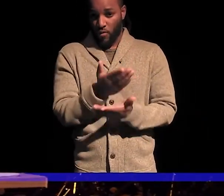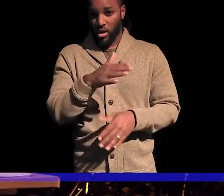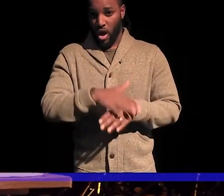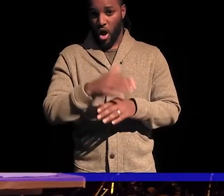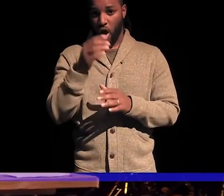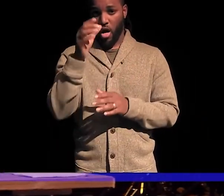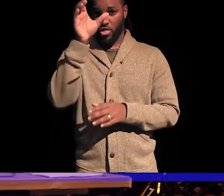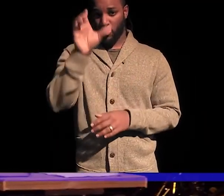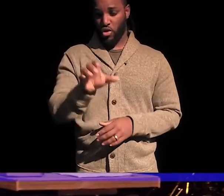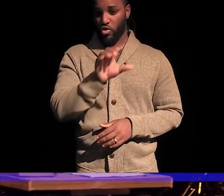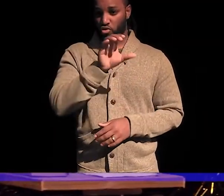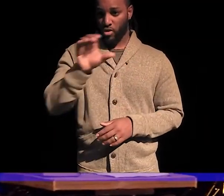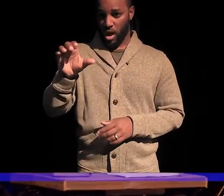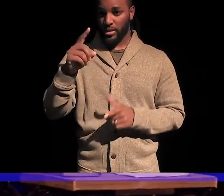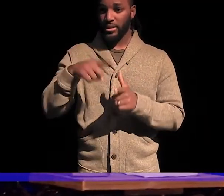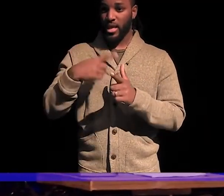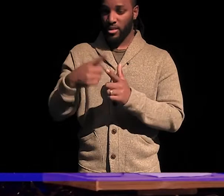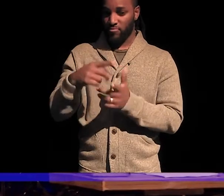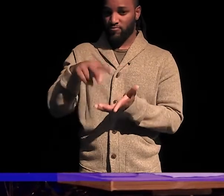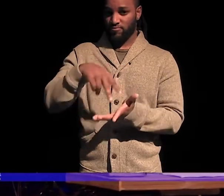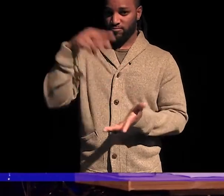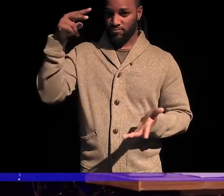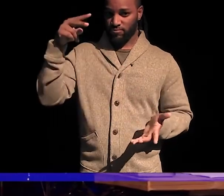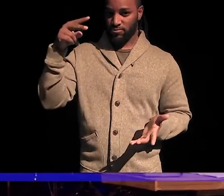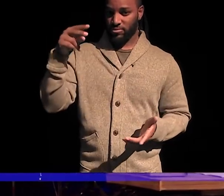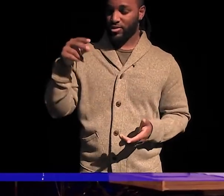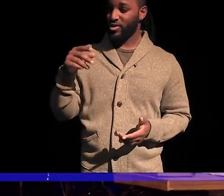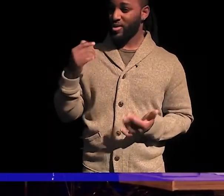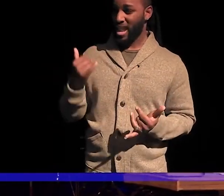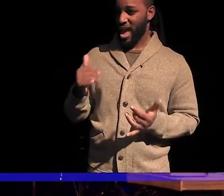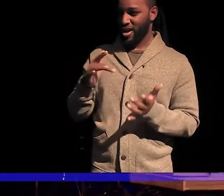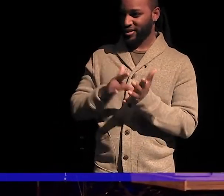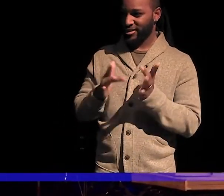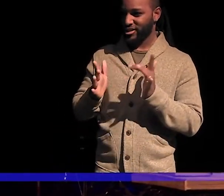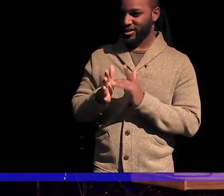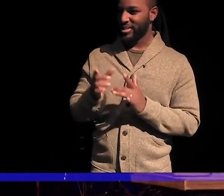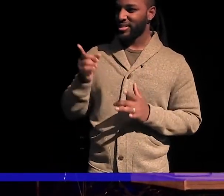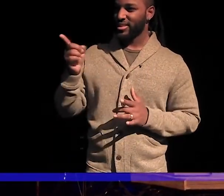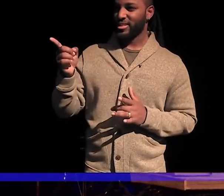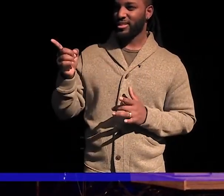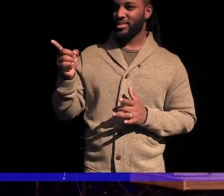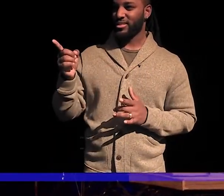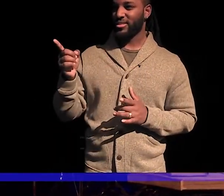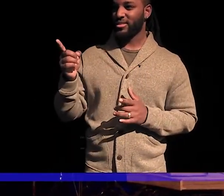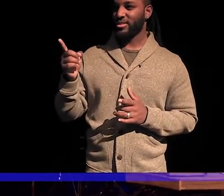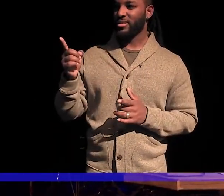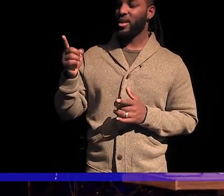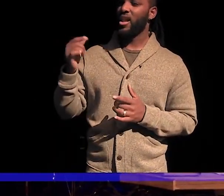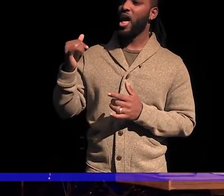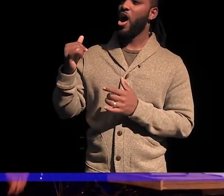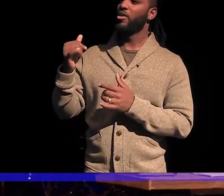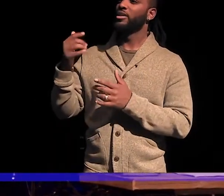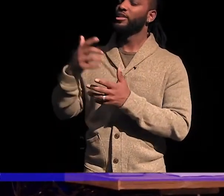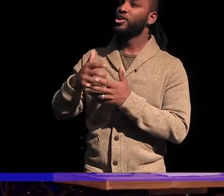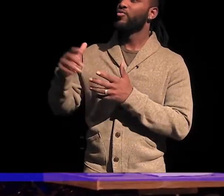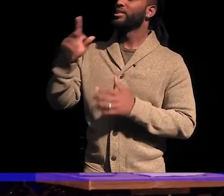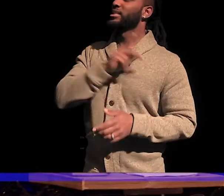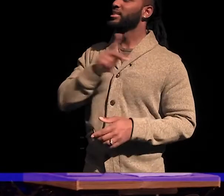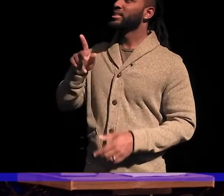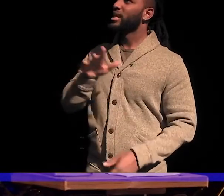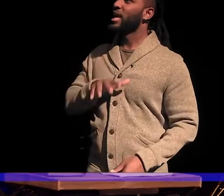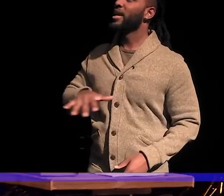And this triumphant sovereign victor now is enriching his kingdom through the giving of